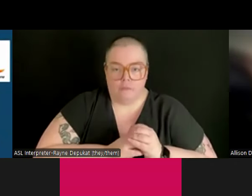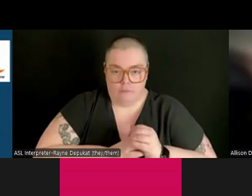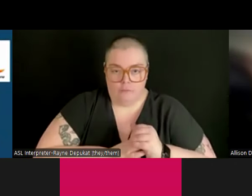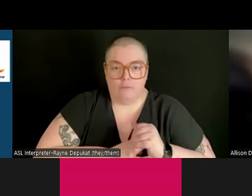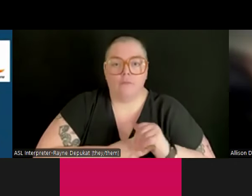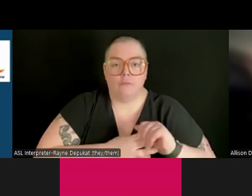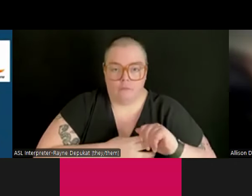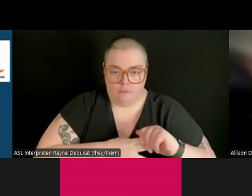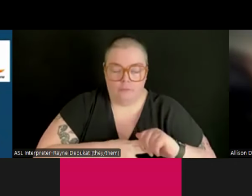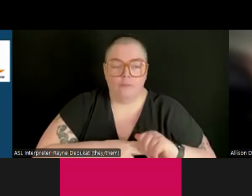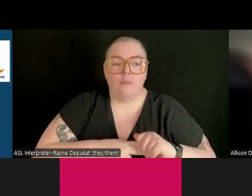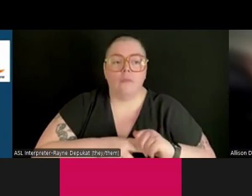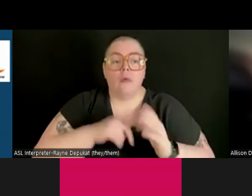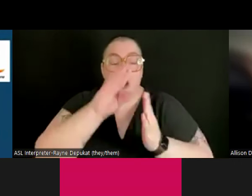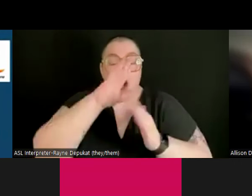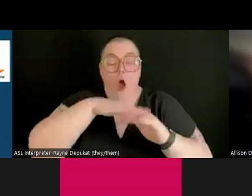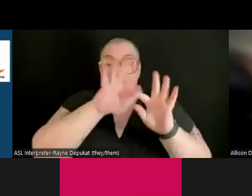of the doctor.